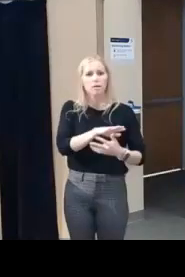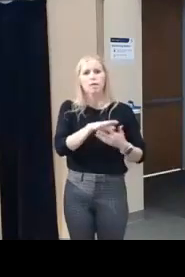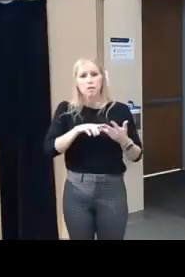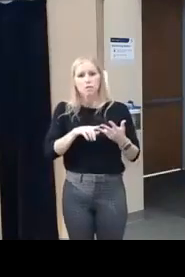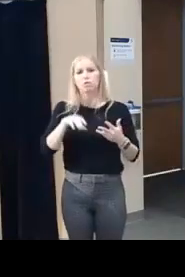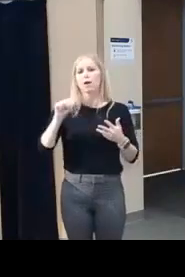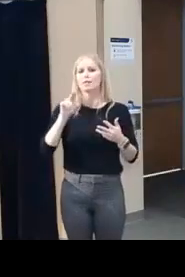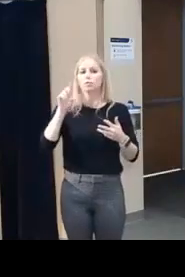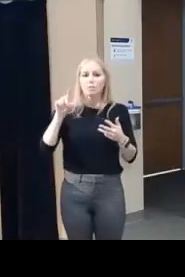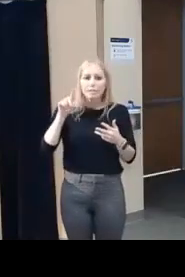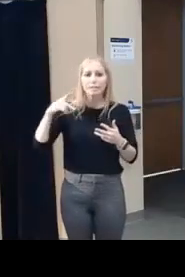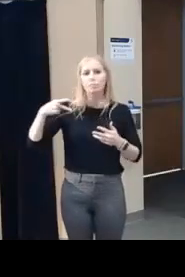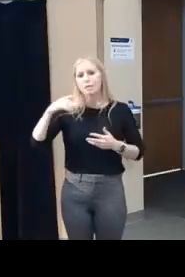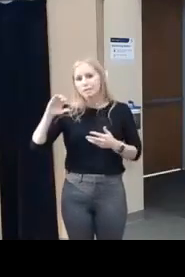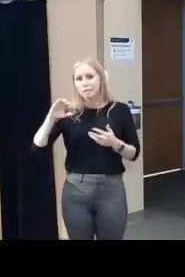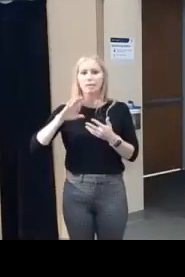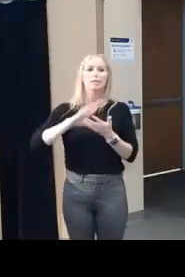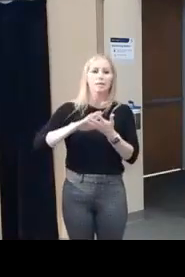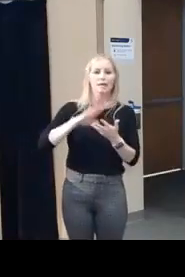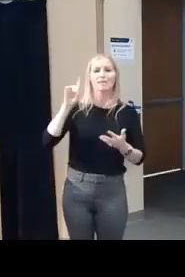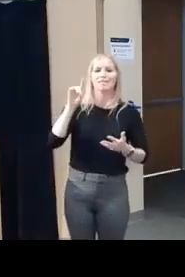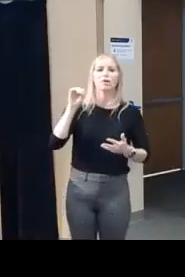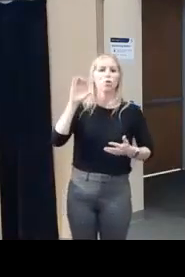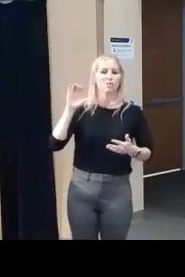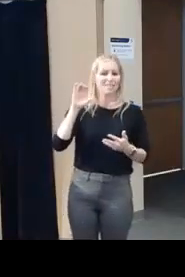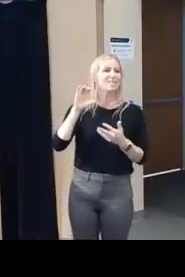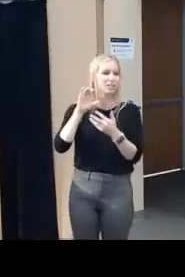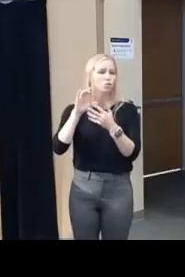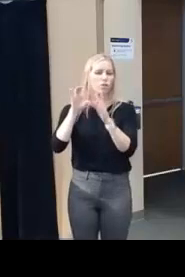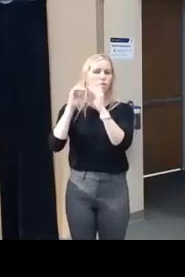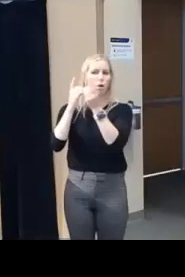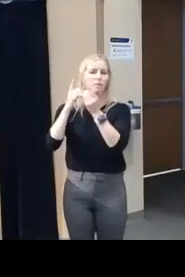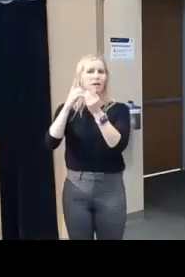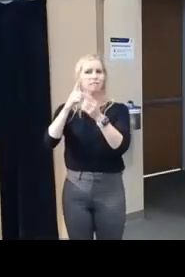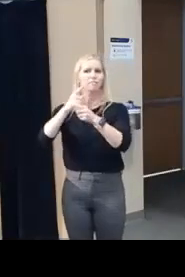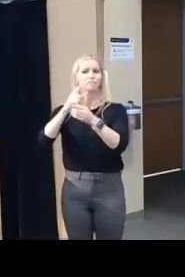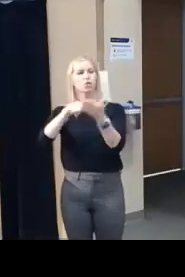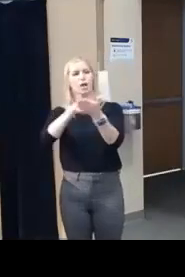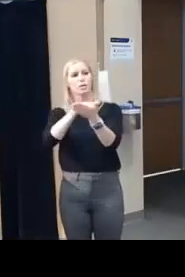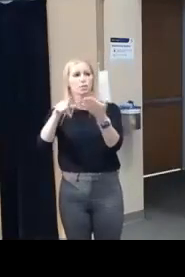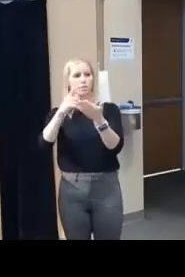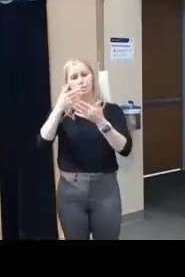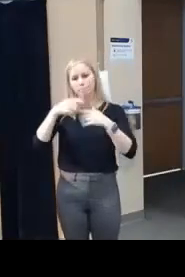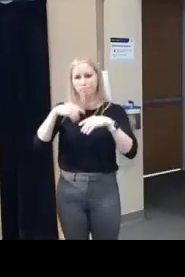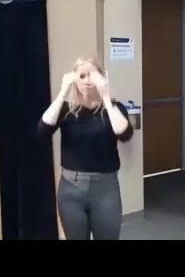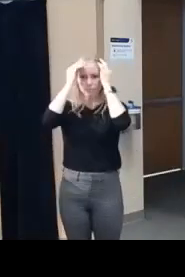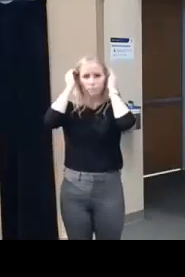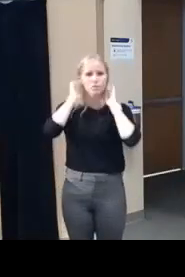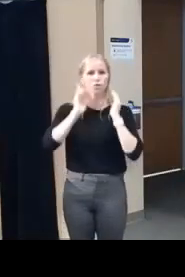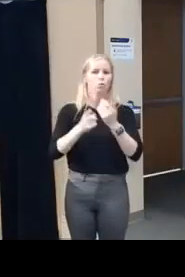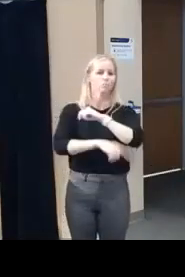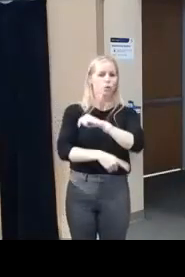the Department of Corrections, which we also provide at Strong Recovery. So again, our fellows will be well prepared with a breadth of clinical knowledge